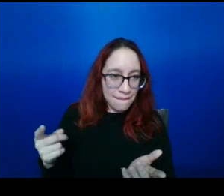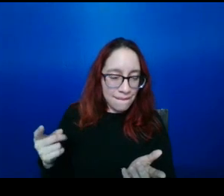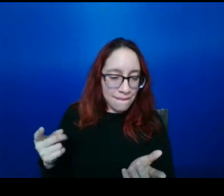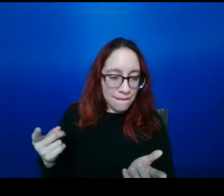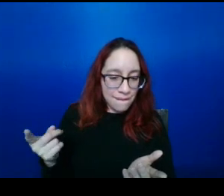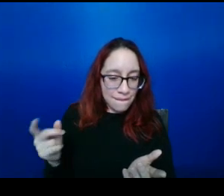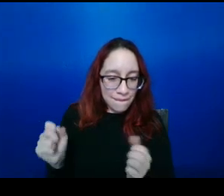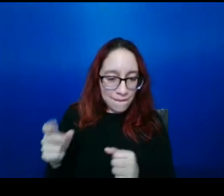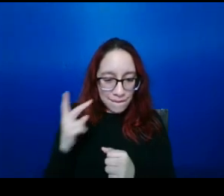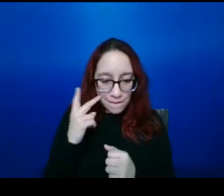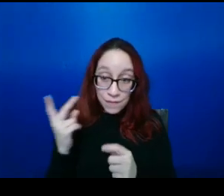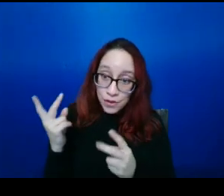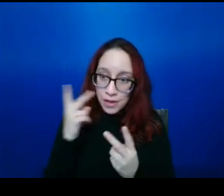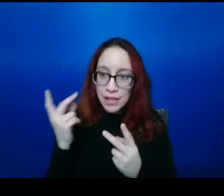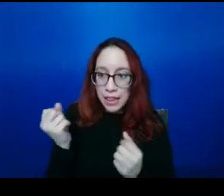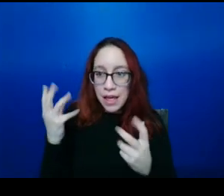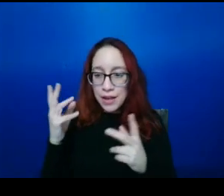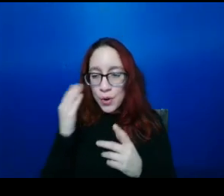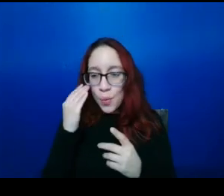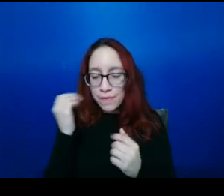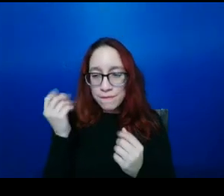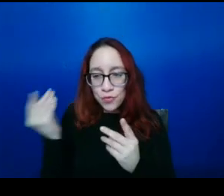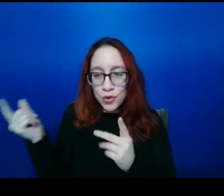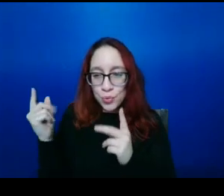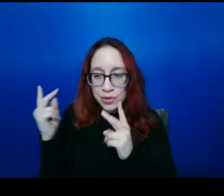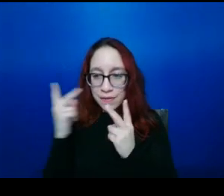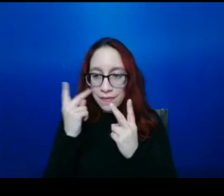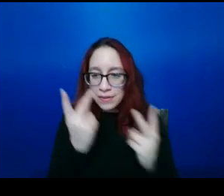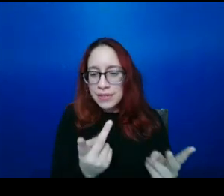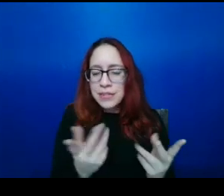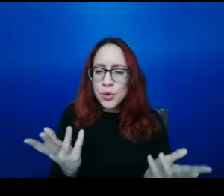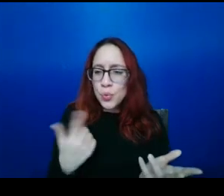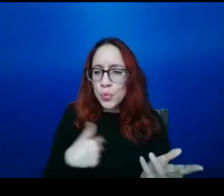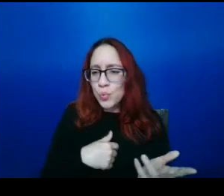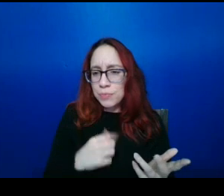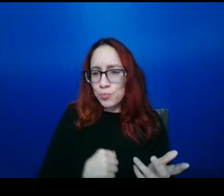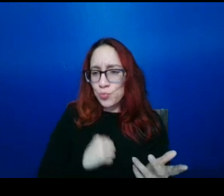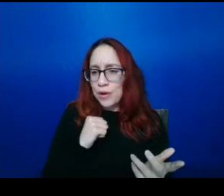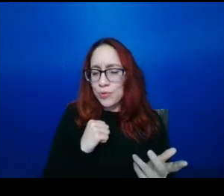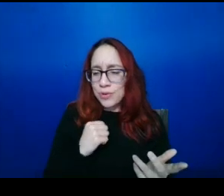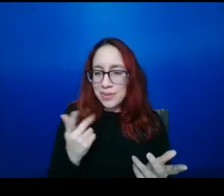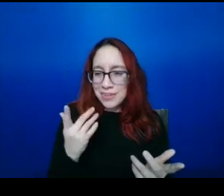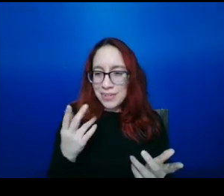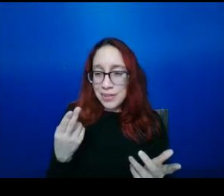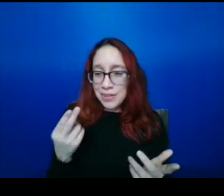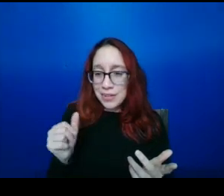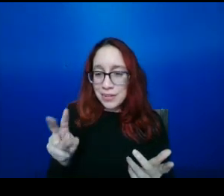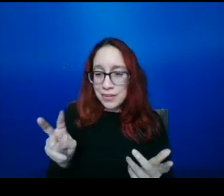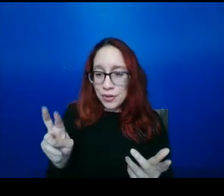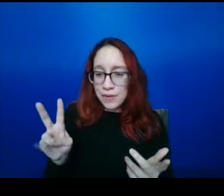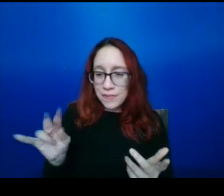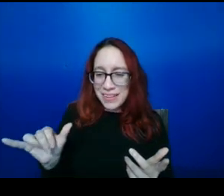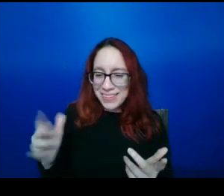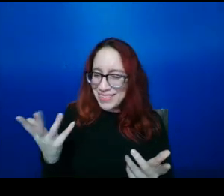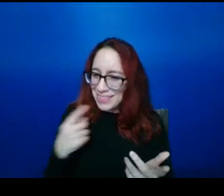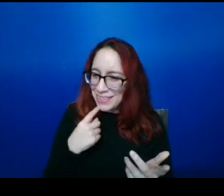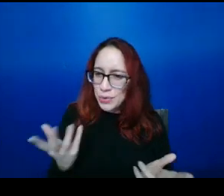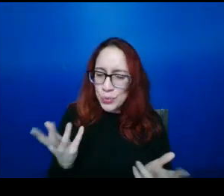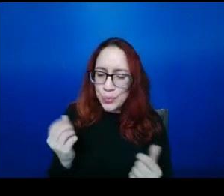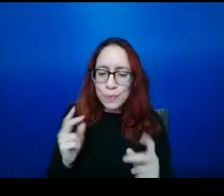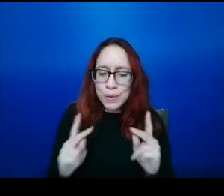we're able to come and see it, but it's done really well, and we're super proud of it, because as Harvey said, you know, there